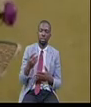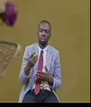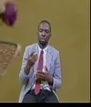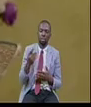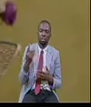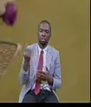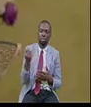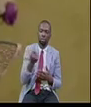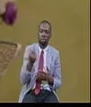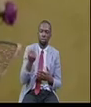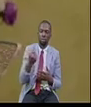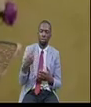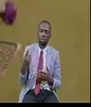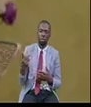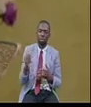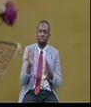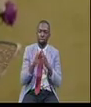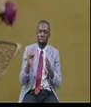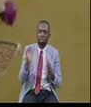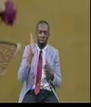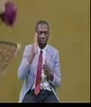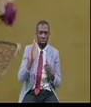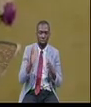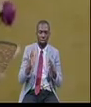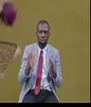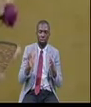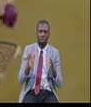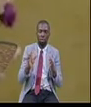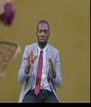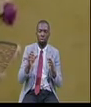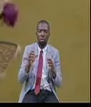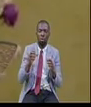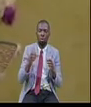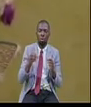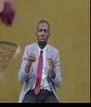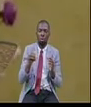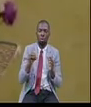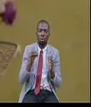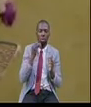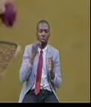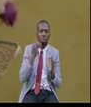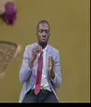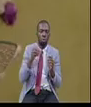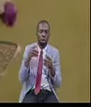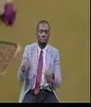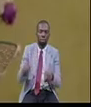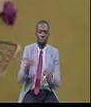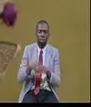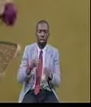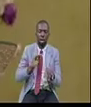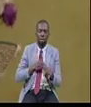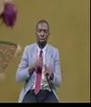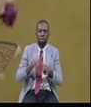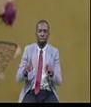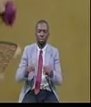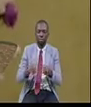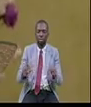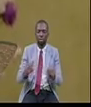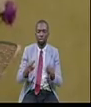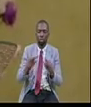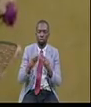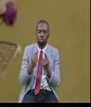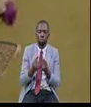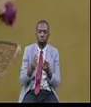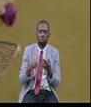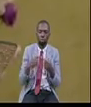hold in our various groups to enable us to do proper planning and preparation for the Kumasi